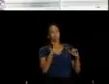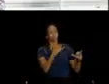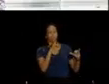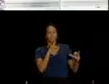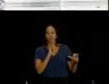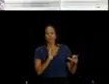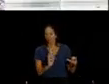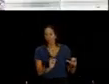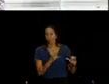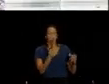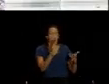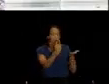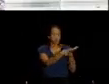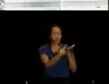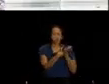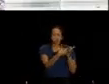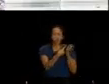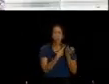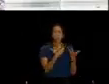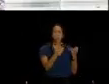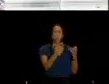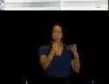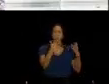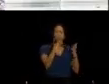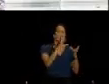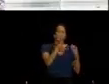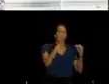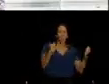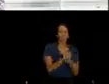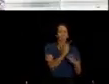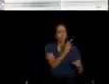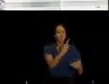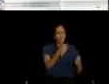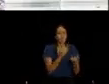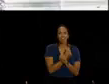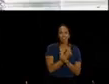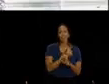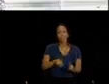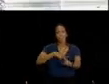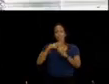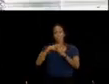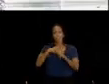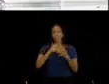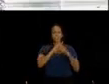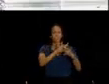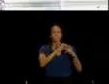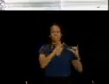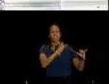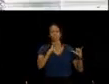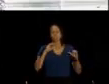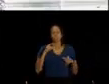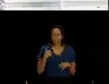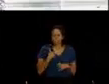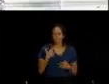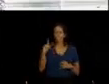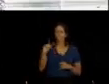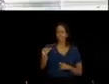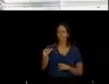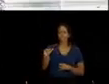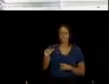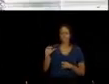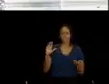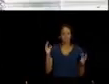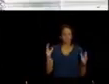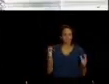friendship is the ability to talk about all the things we love and the reality of disability. And so with The Pretty One and